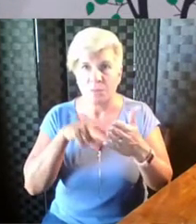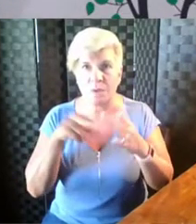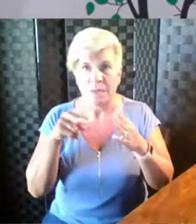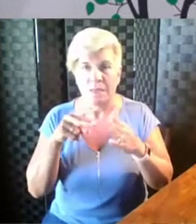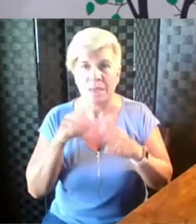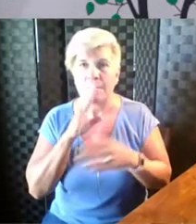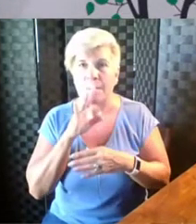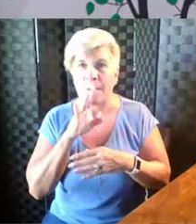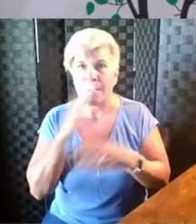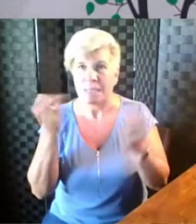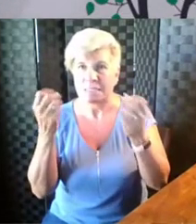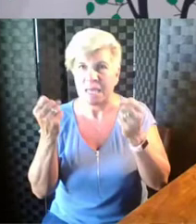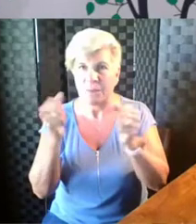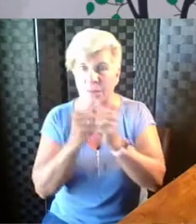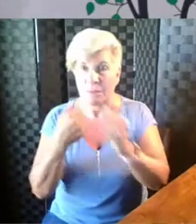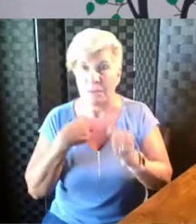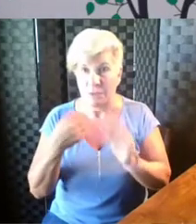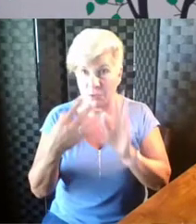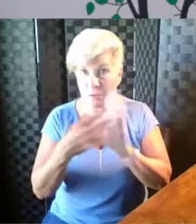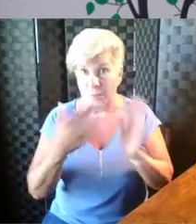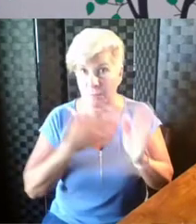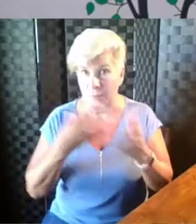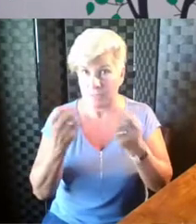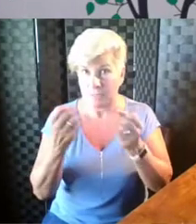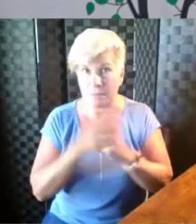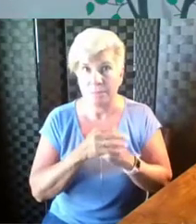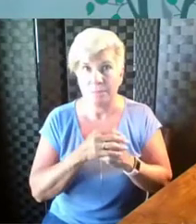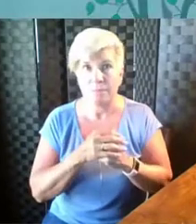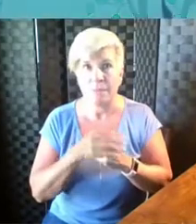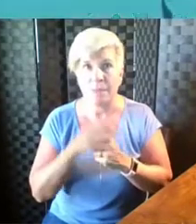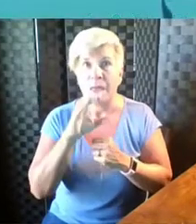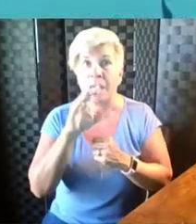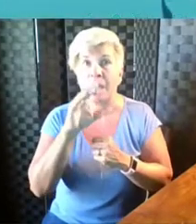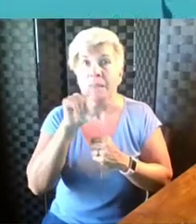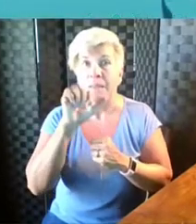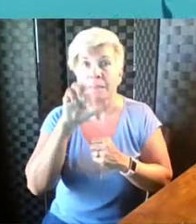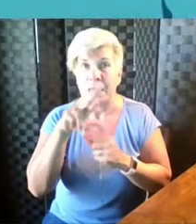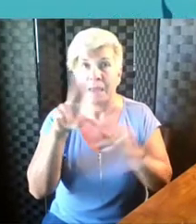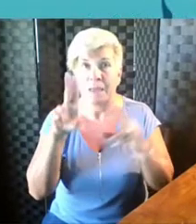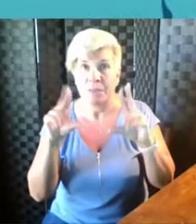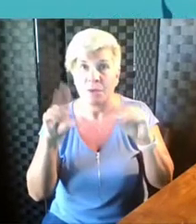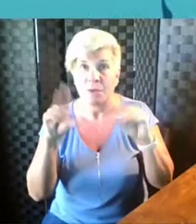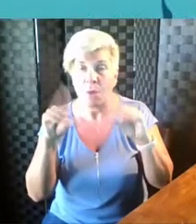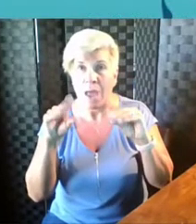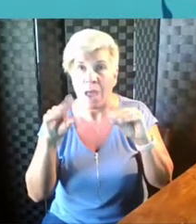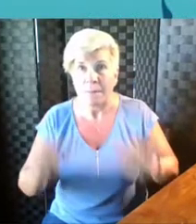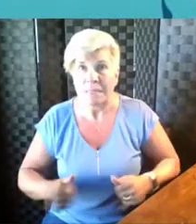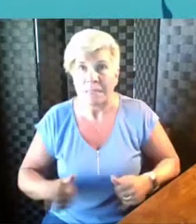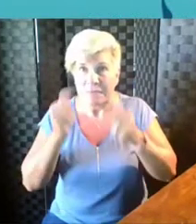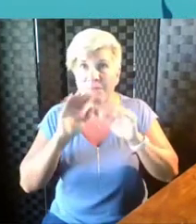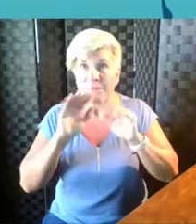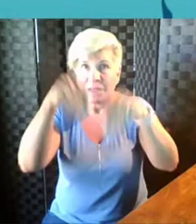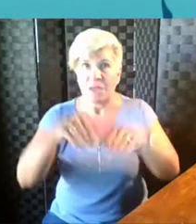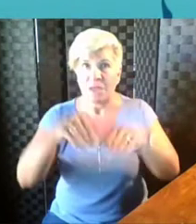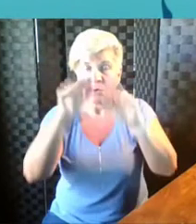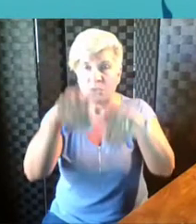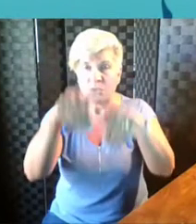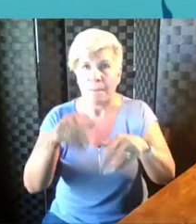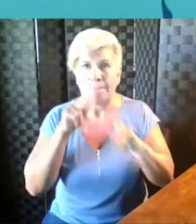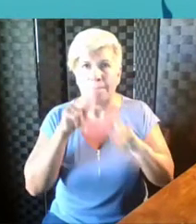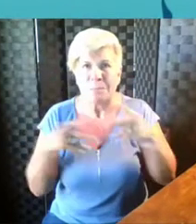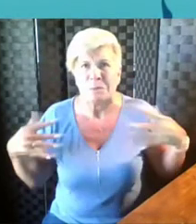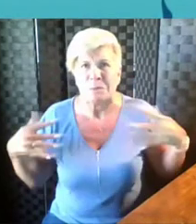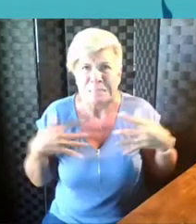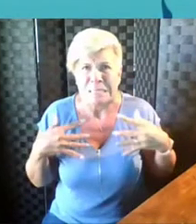out loud with me. Nice and loud. I want to hear you. Ready? Claire the crab lived in the ocean. People